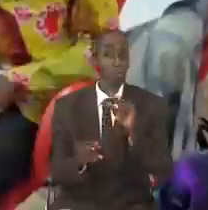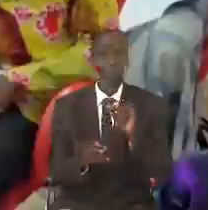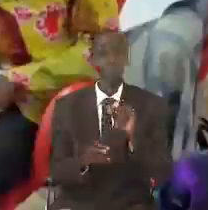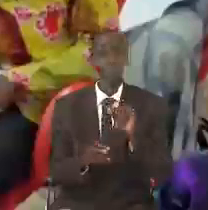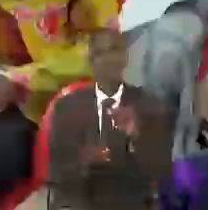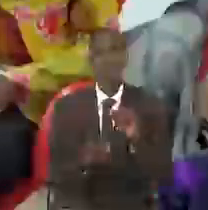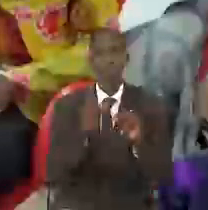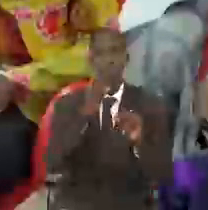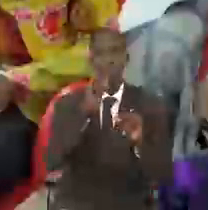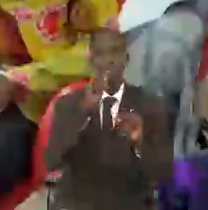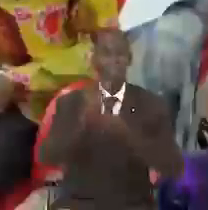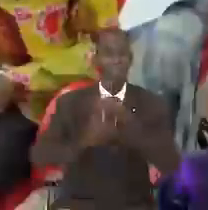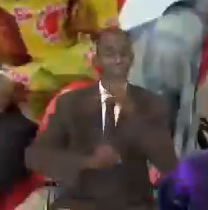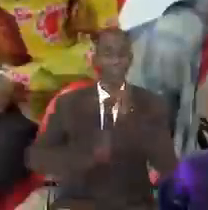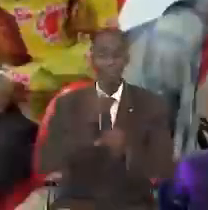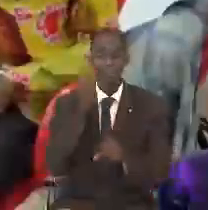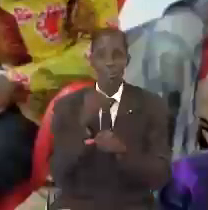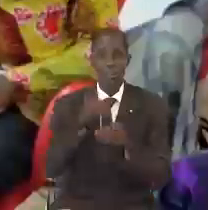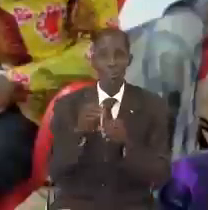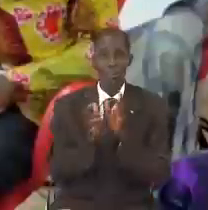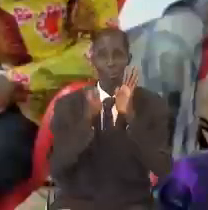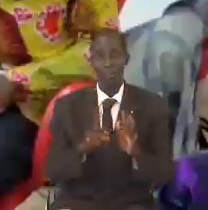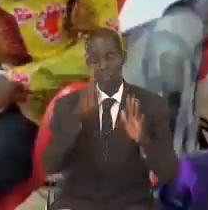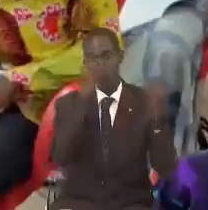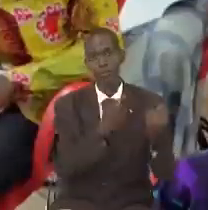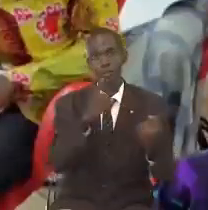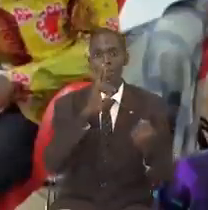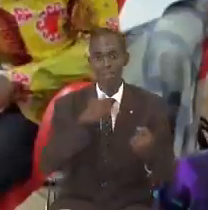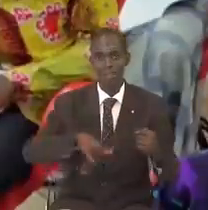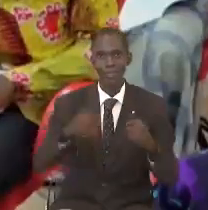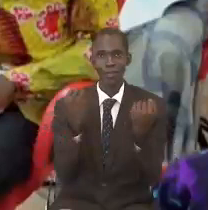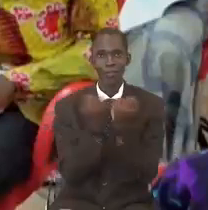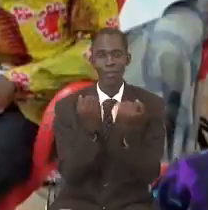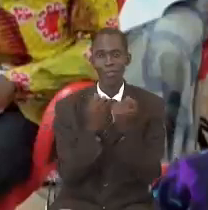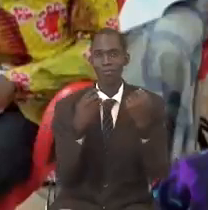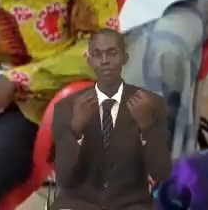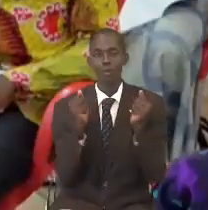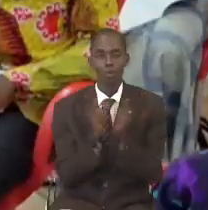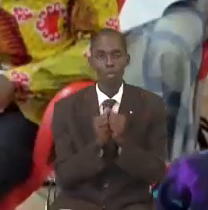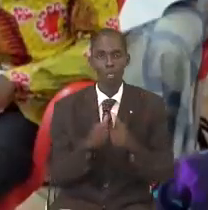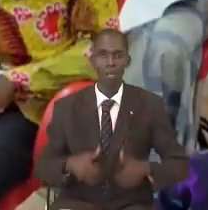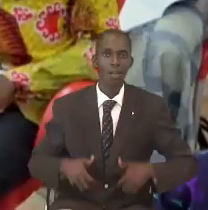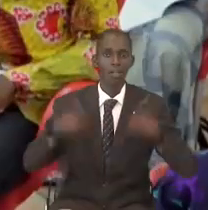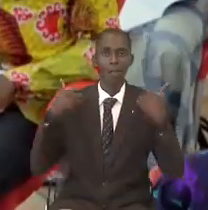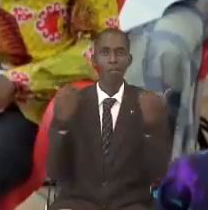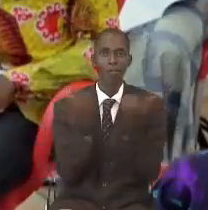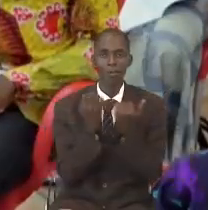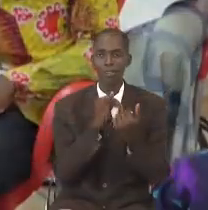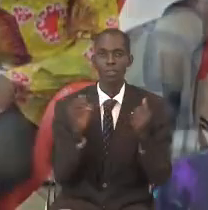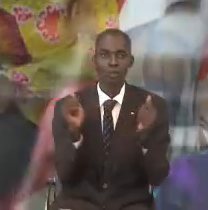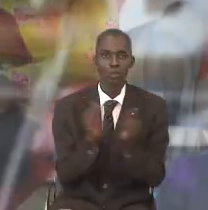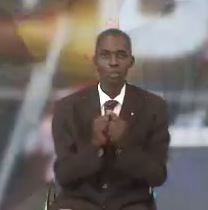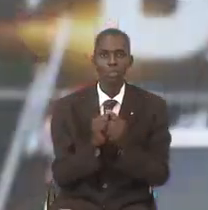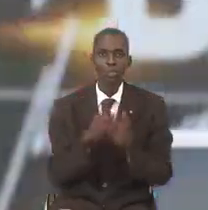years in the Christian faith, you're still battling with anger. You're still battling with envy. You're still